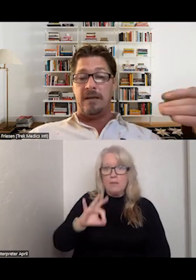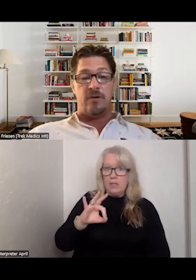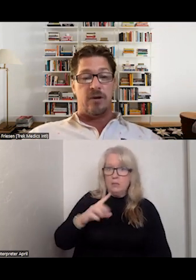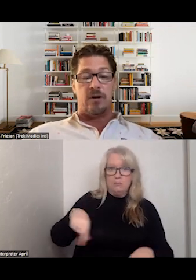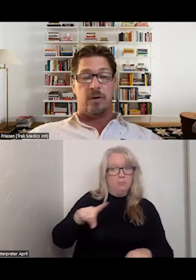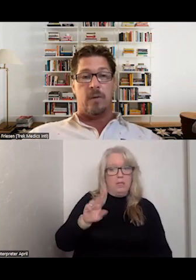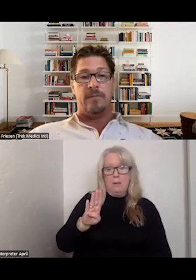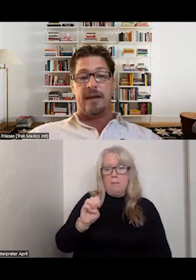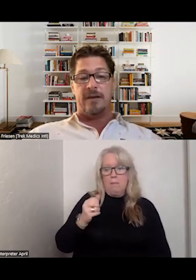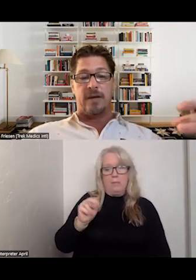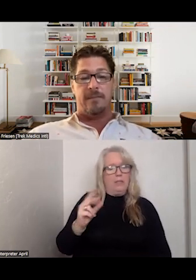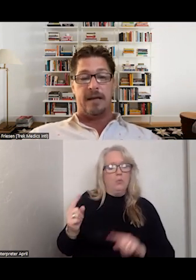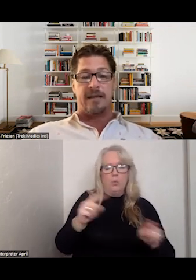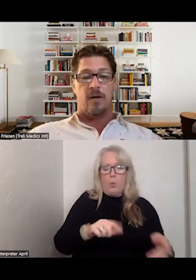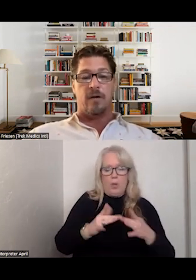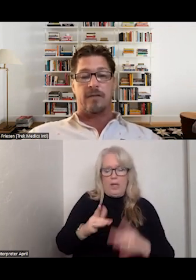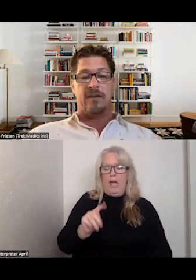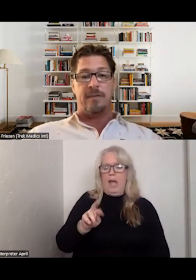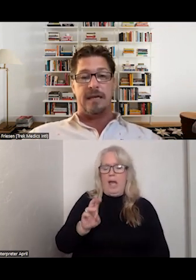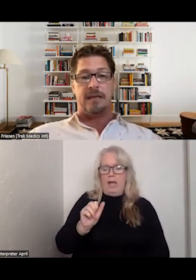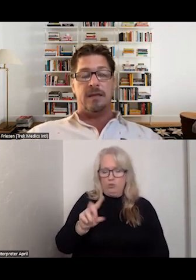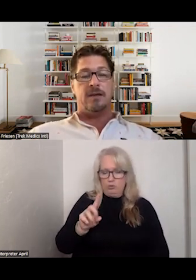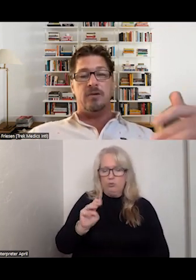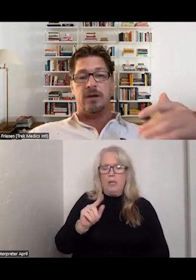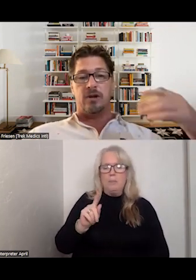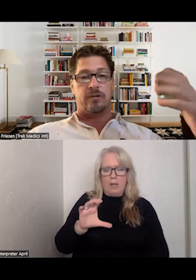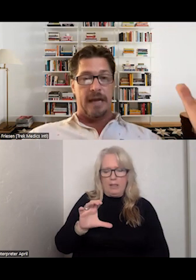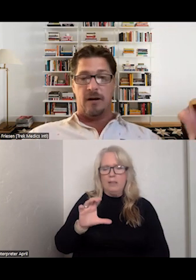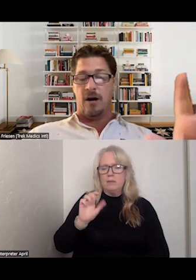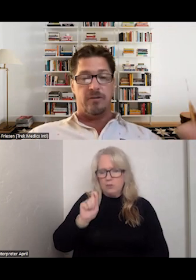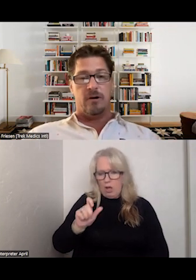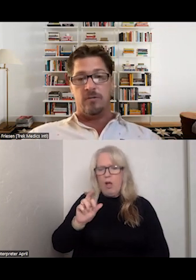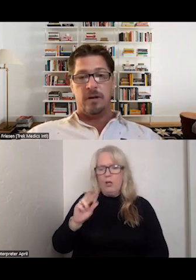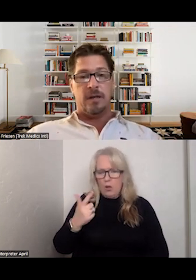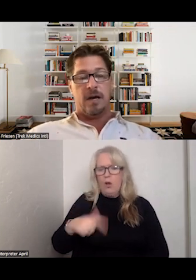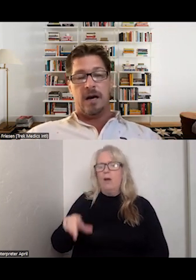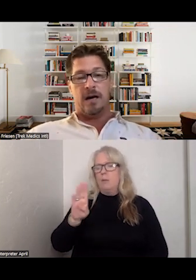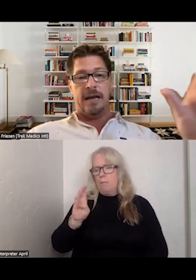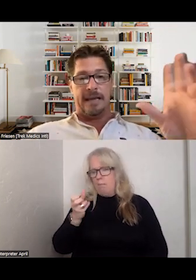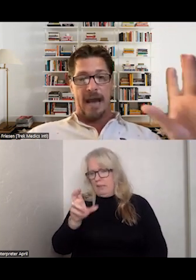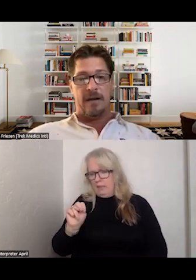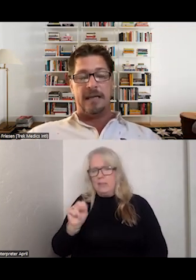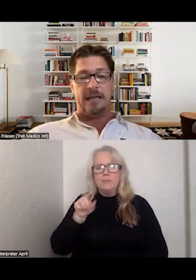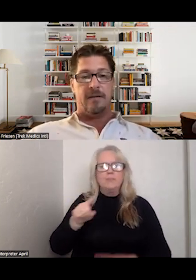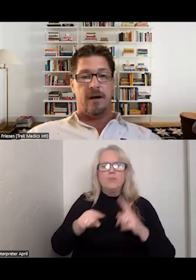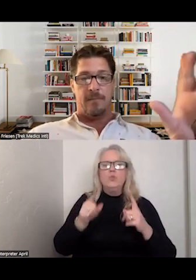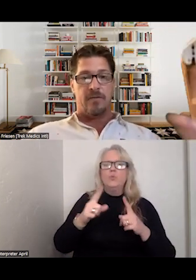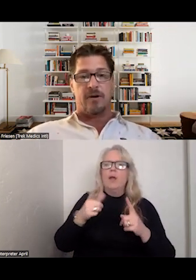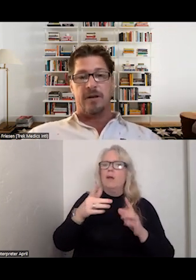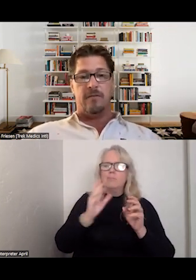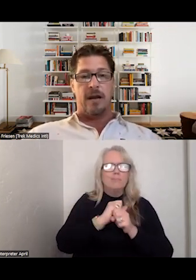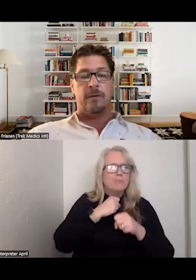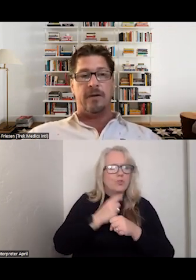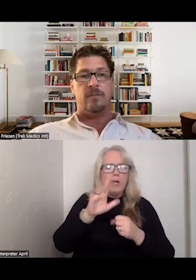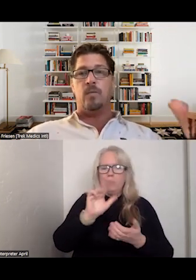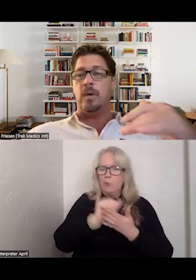by all means, you can go to our website at trekmedics.org/beacon. You can create on your own an account and get up and